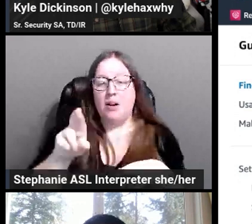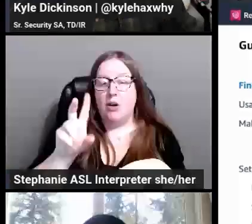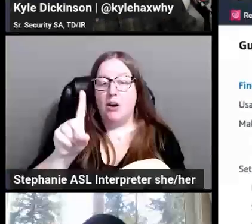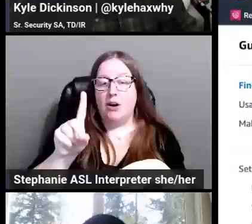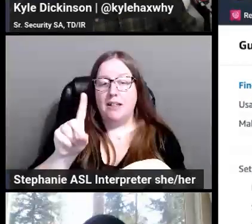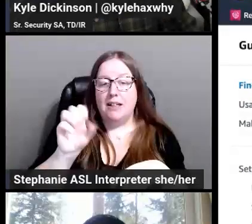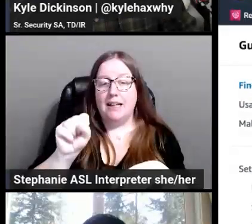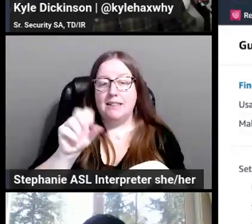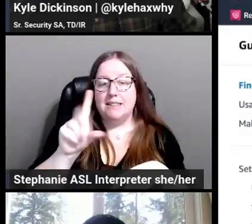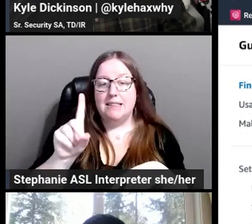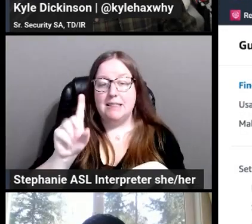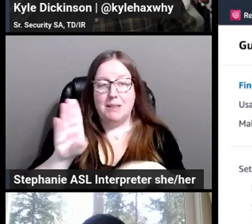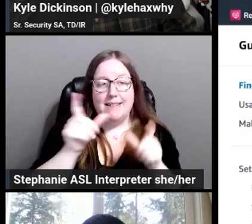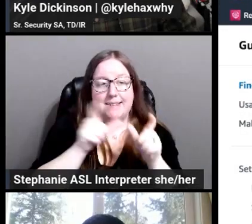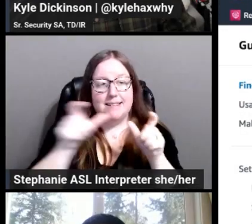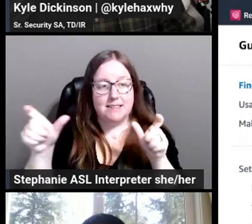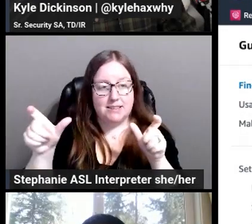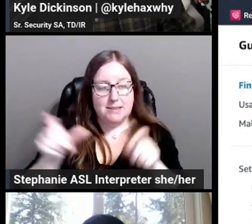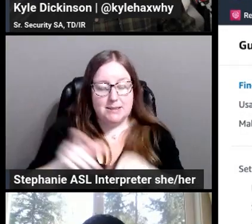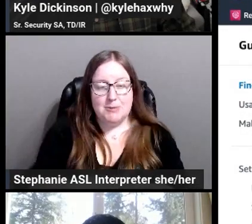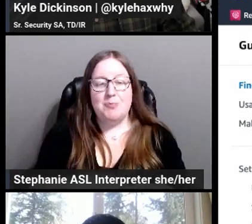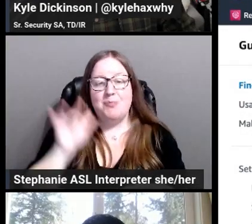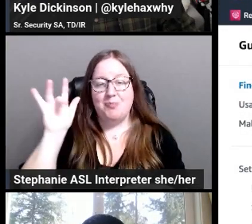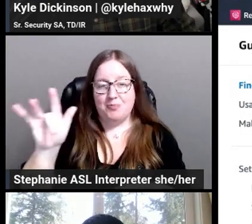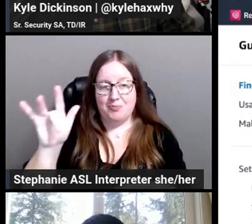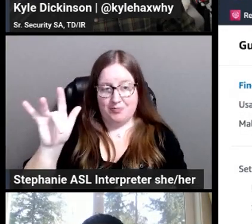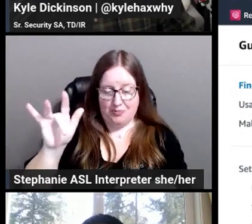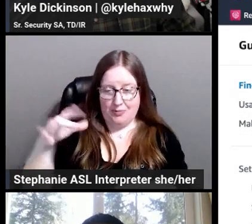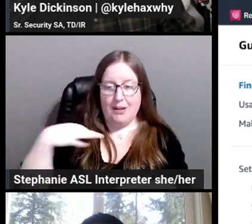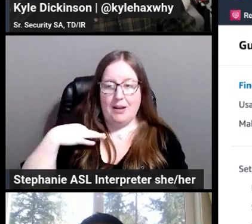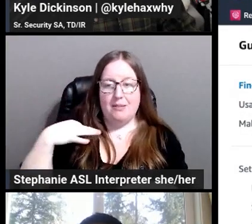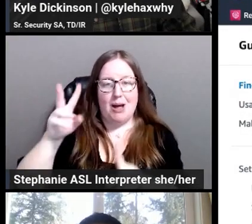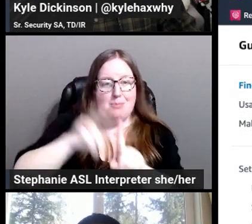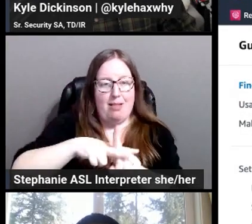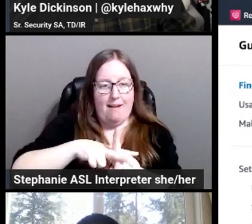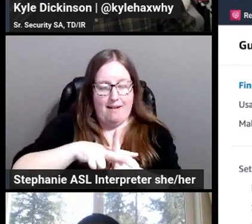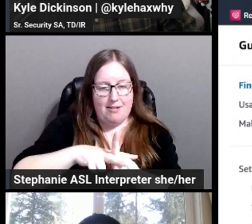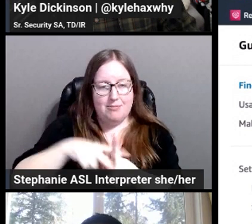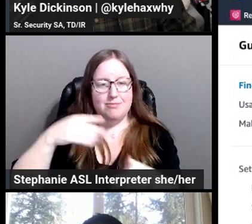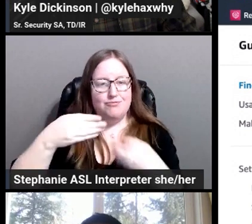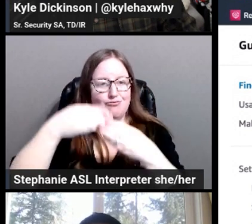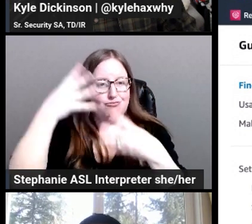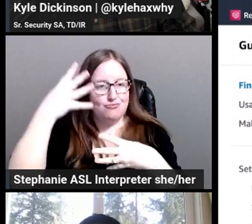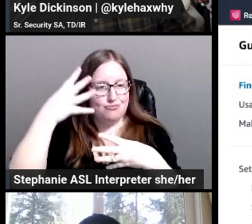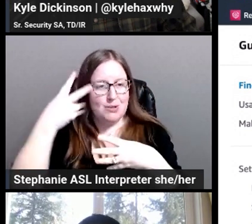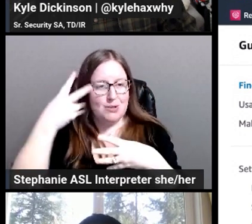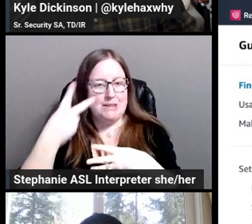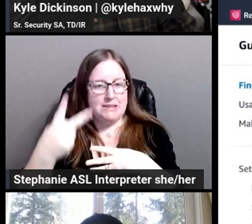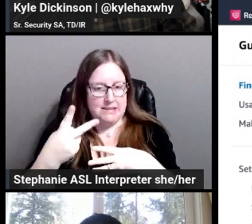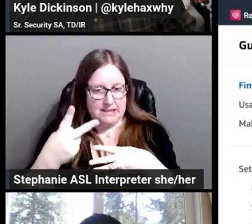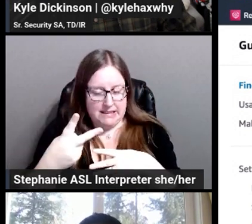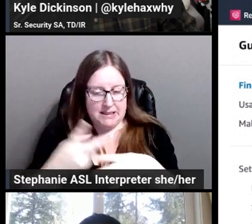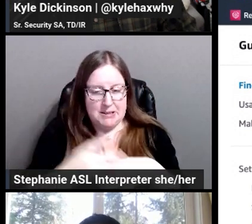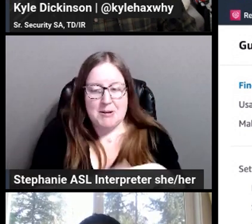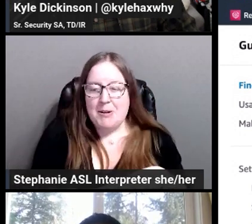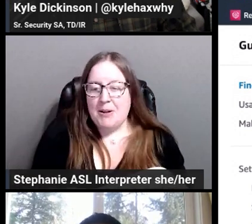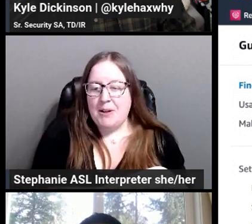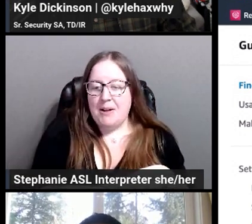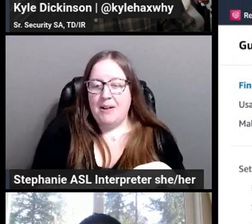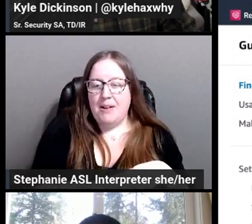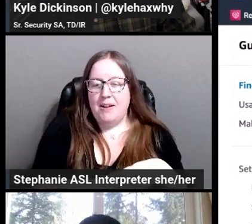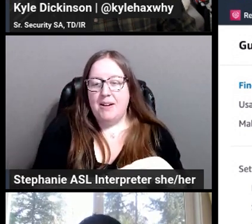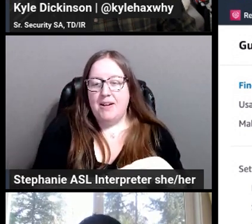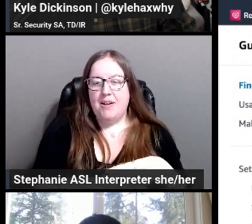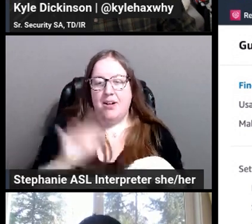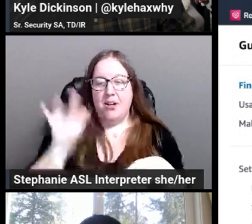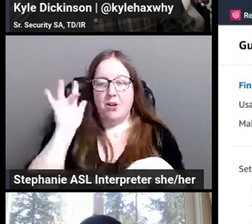RDS DB instance here. Click apply. And there are a bunch of findings that are generated here. We'll click